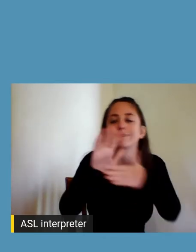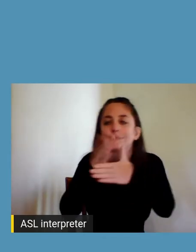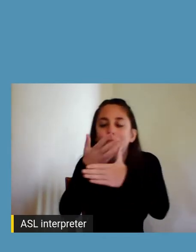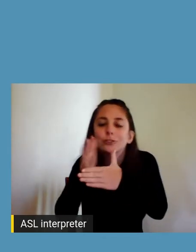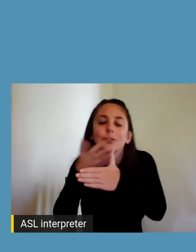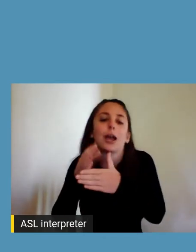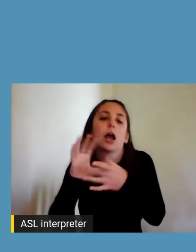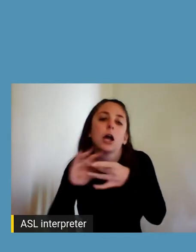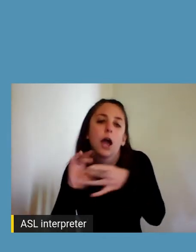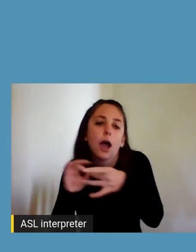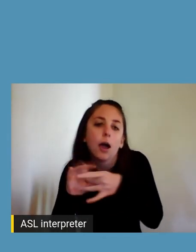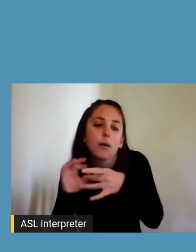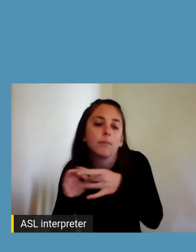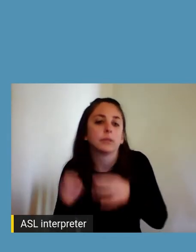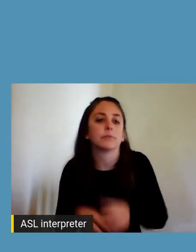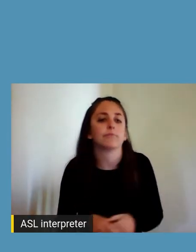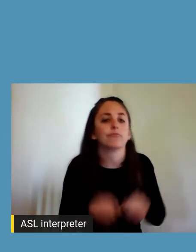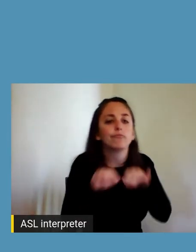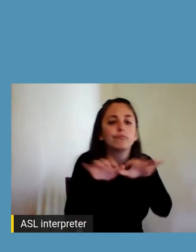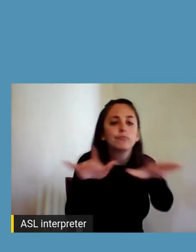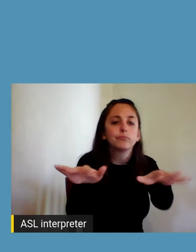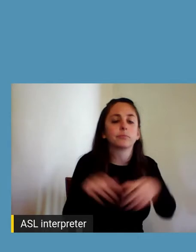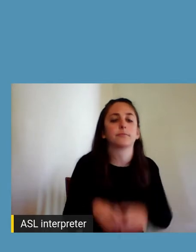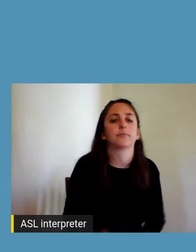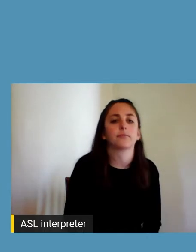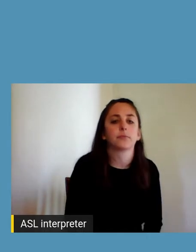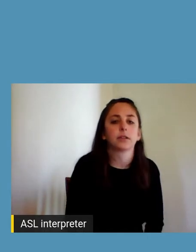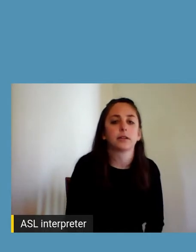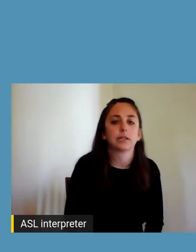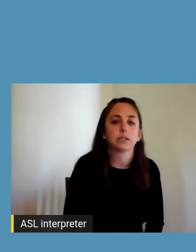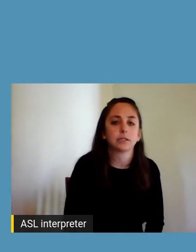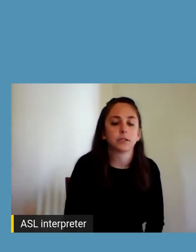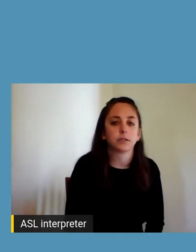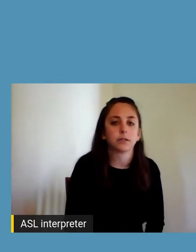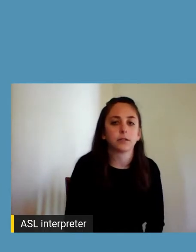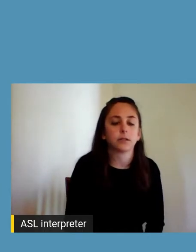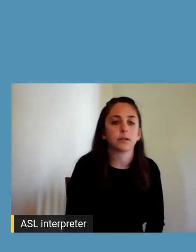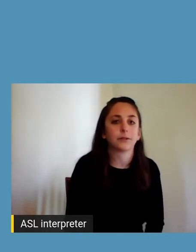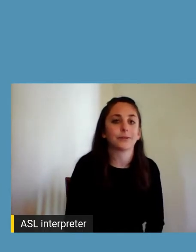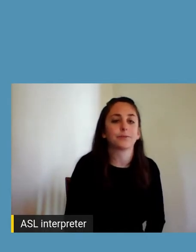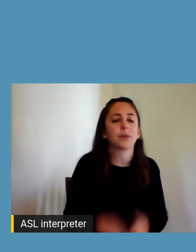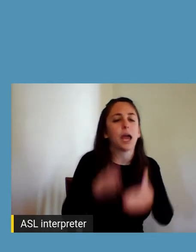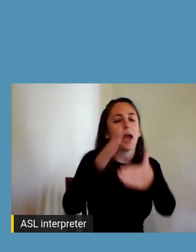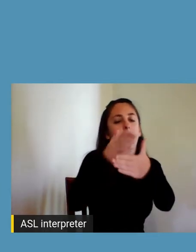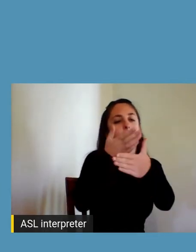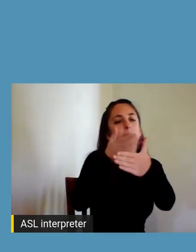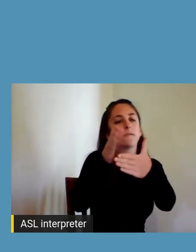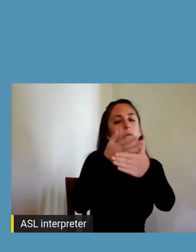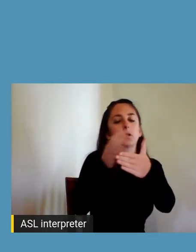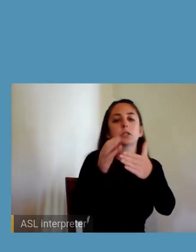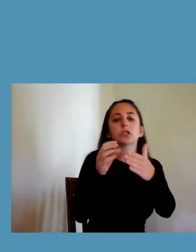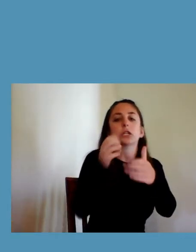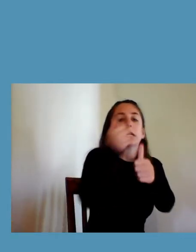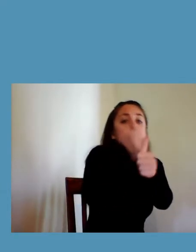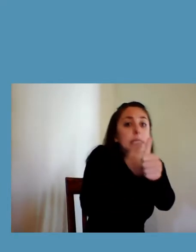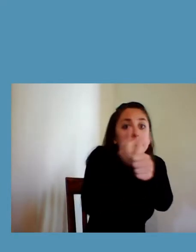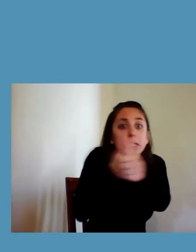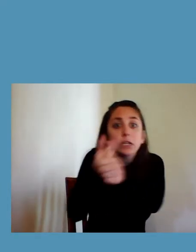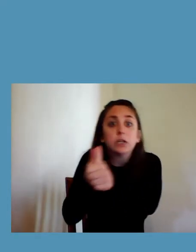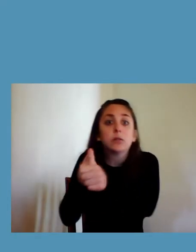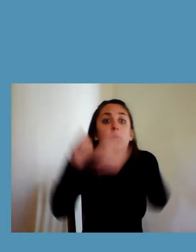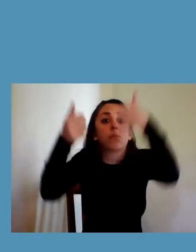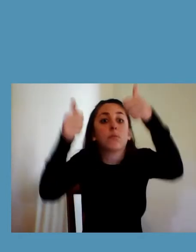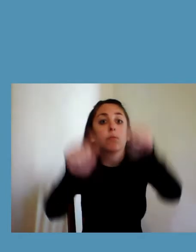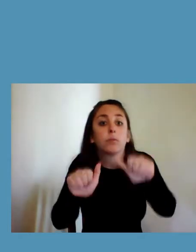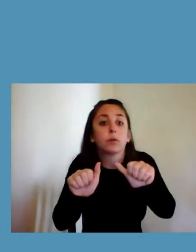on the reach that the post will get. And so I average each post, but I also average per